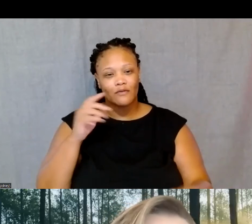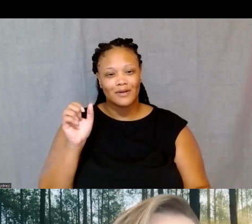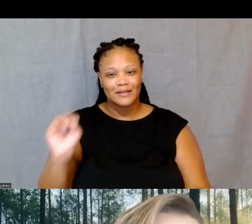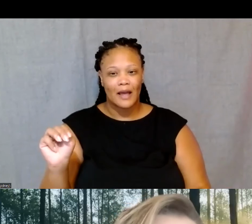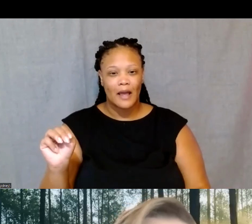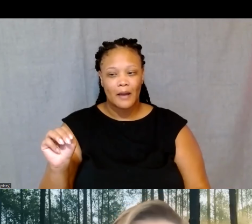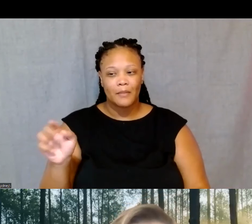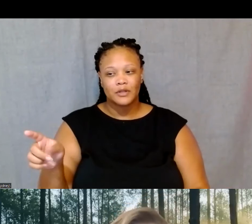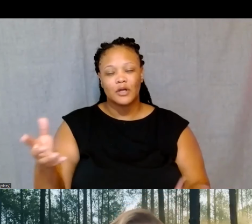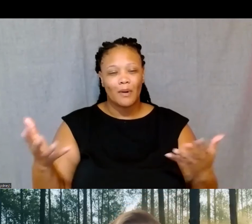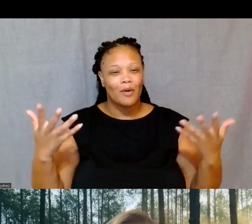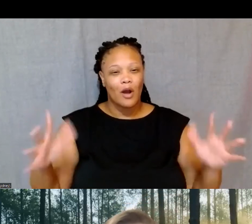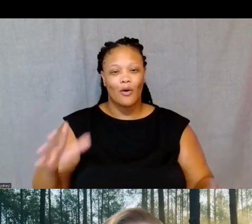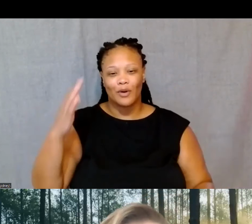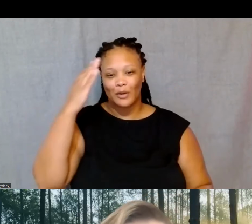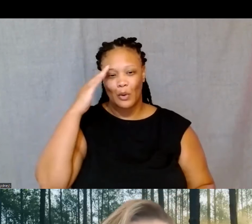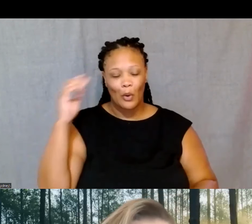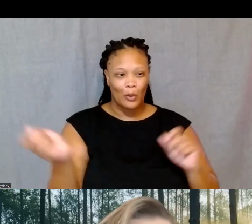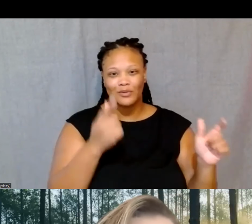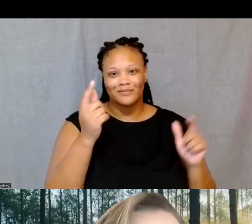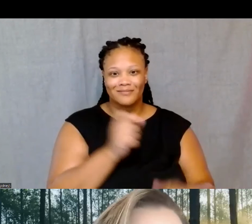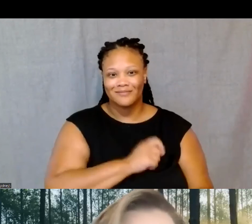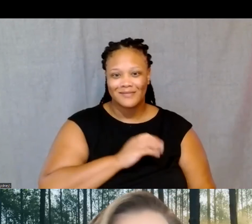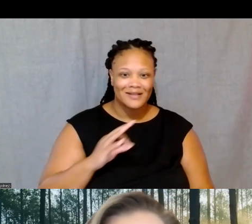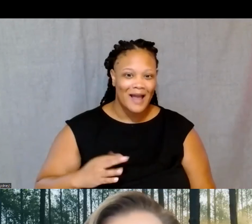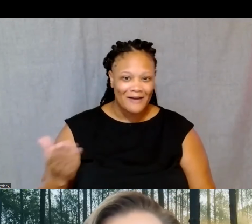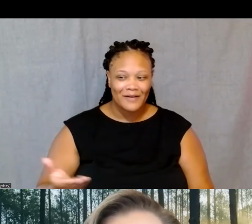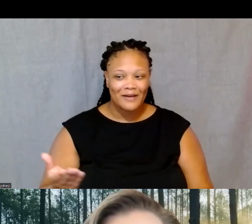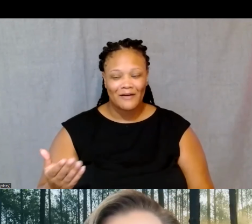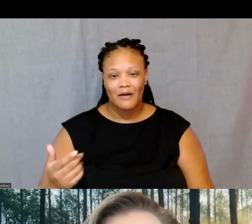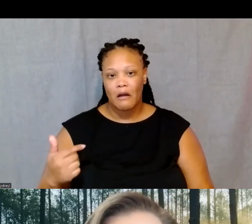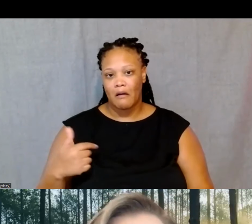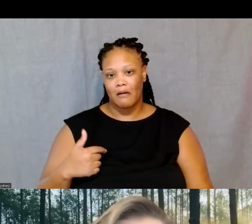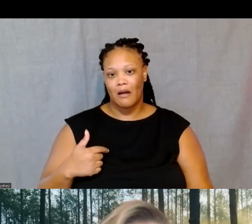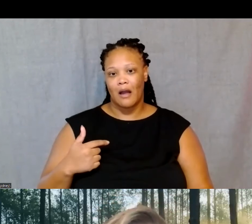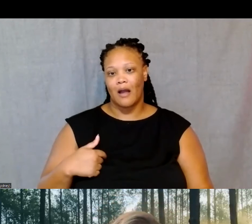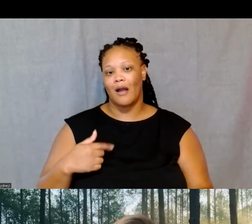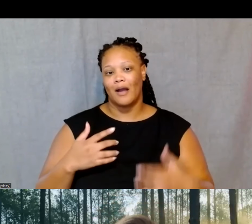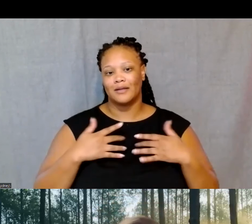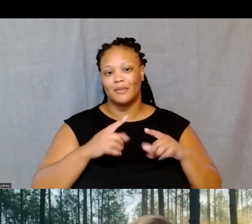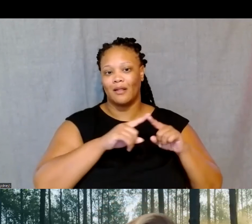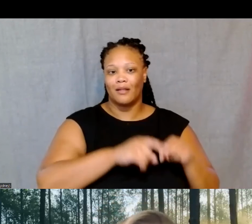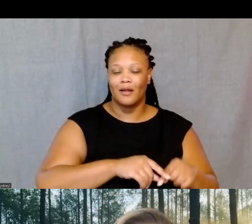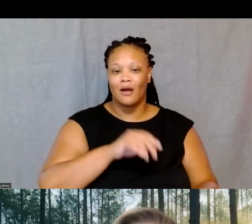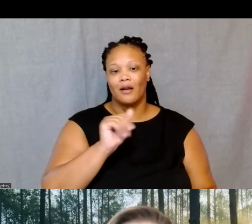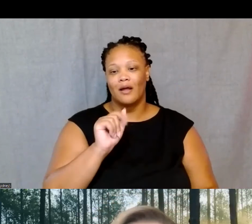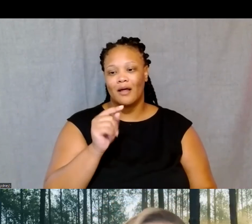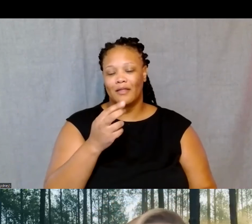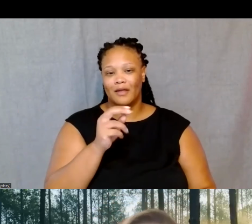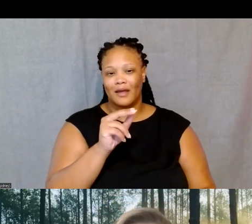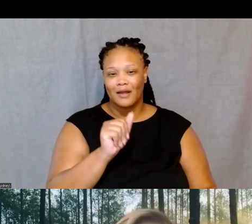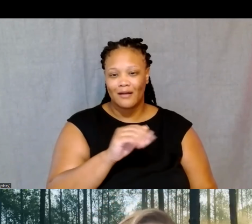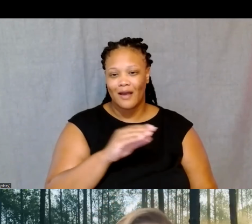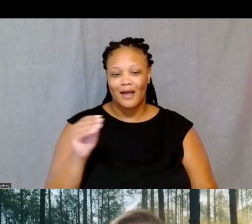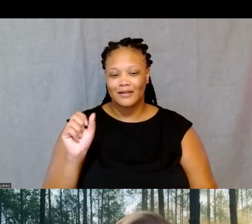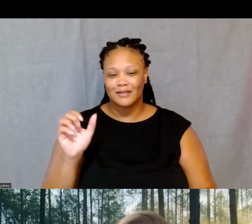and CalAIM stuff like the back of her hand. I'm not as versed, so I always lean on Athena and Sam to help me stay in the loop, help